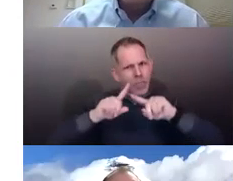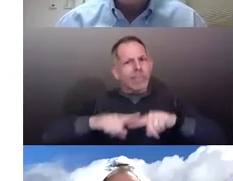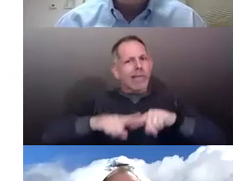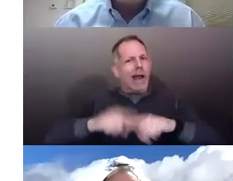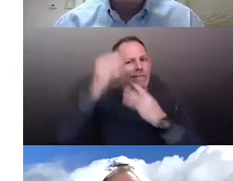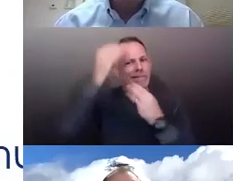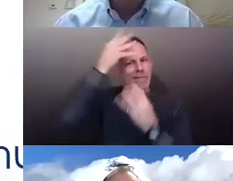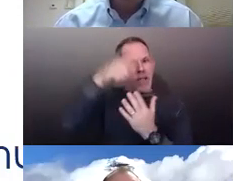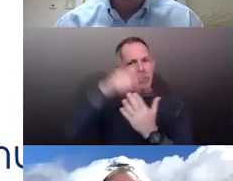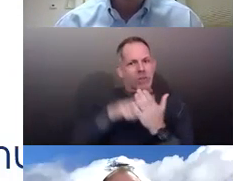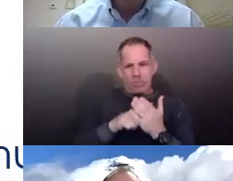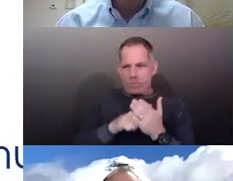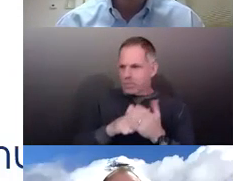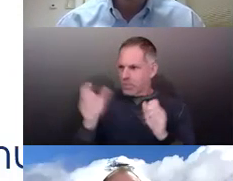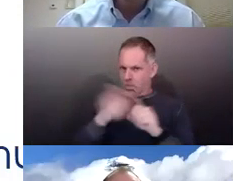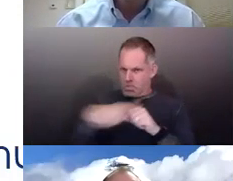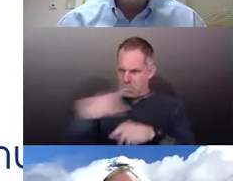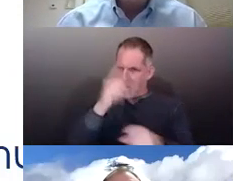on. Next slide.